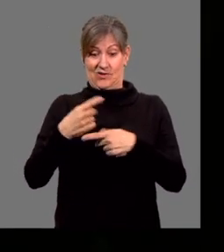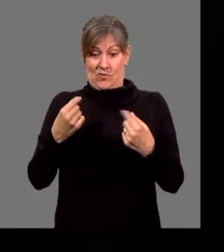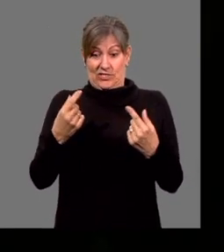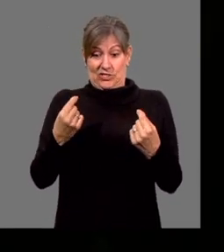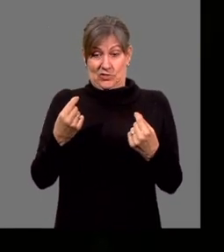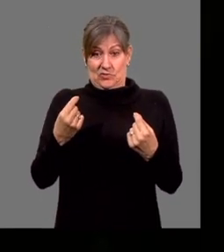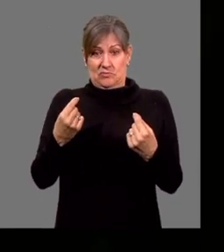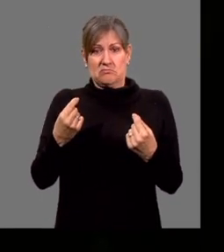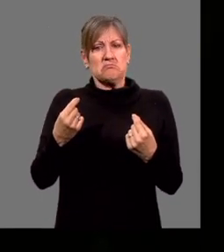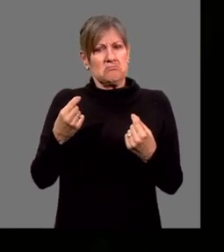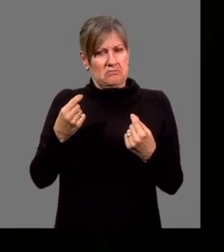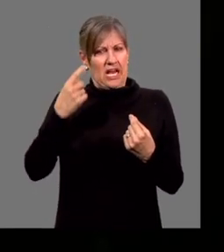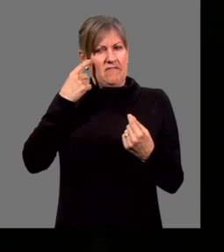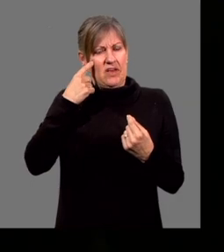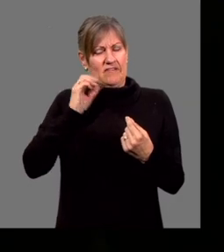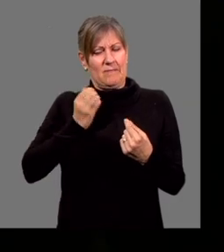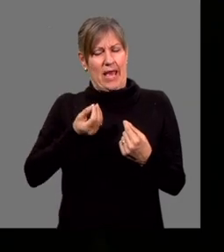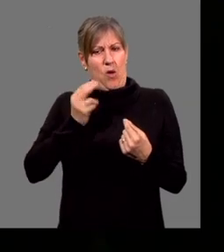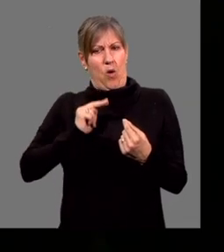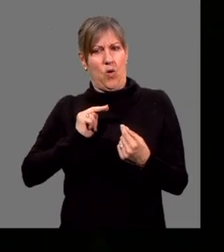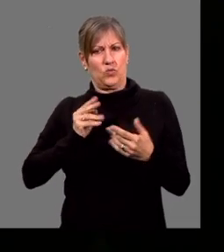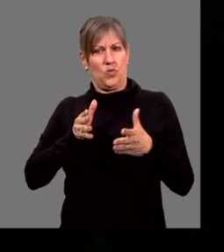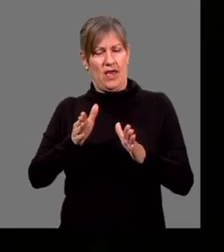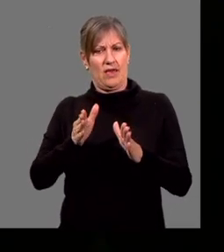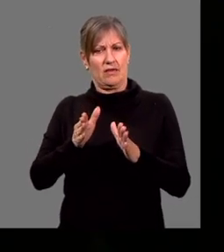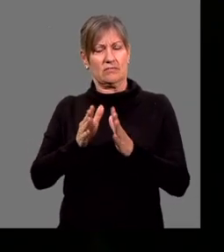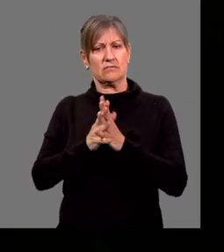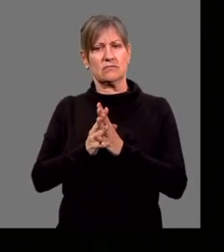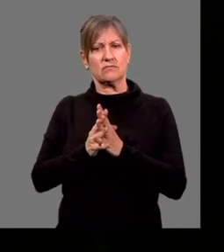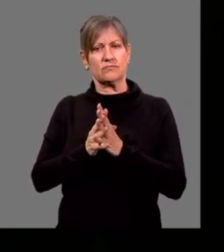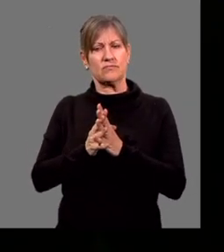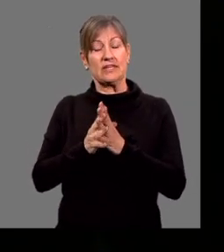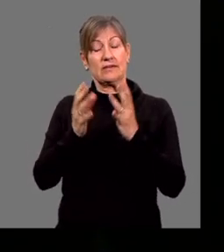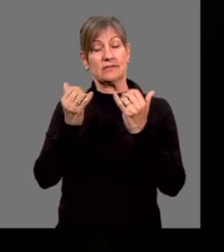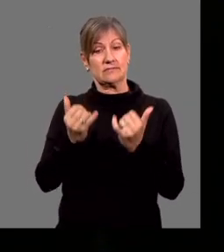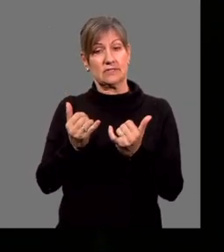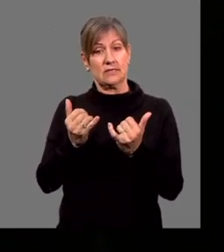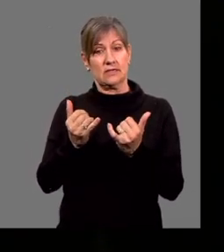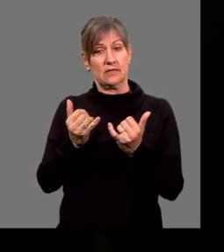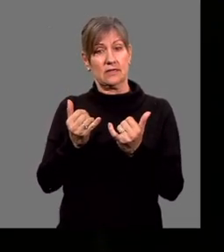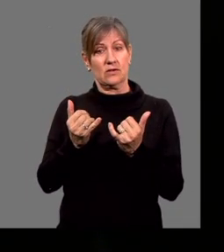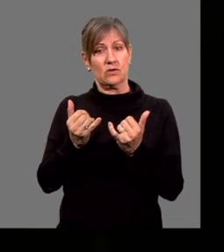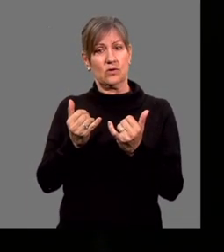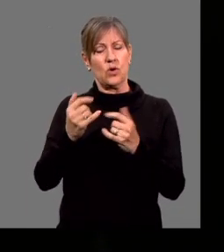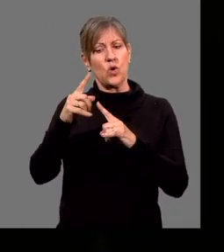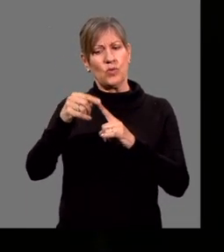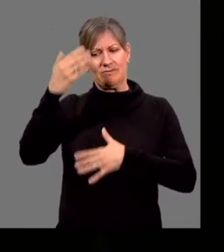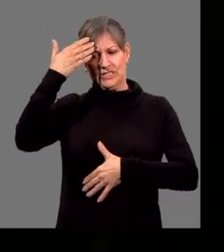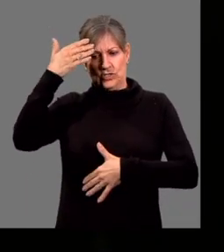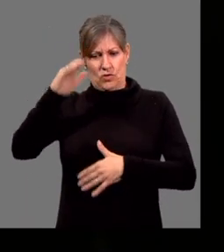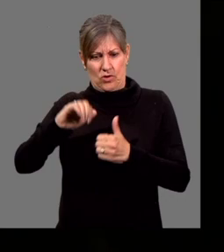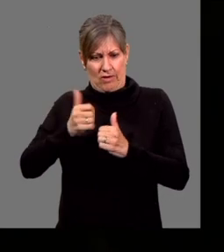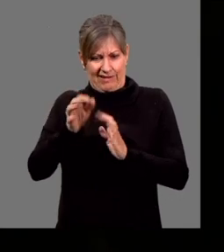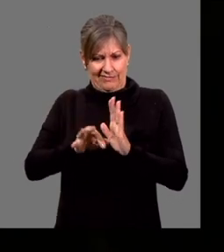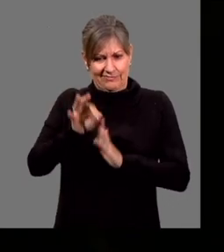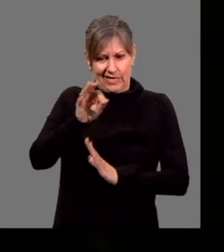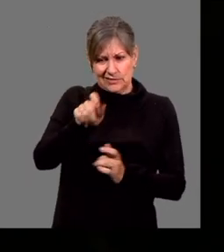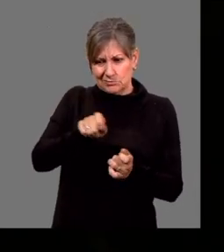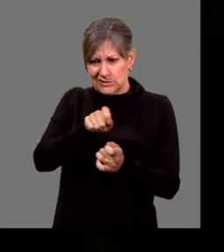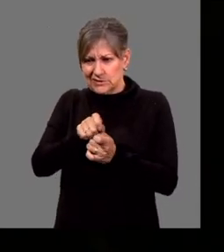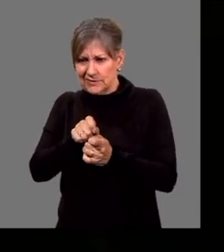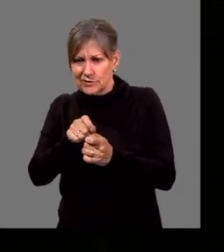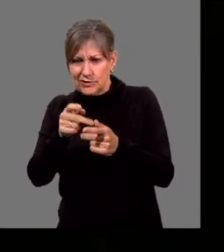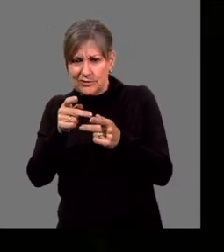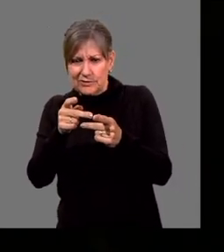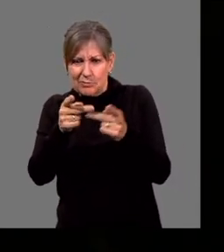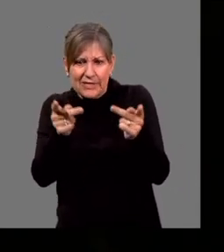out what to do when you find yourself at those crossroads, asking those questions. Today, when we don't know how to find a